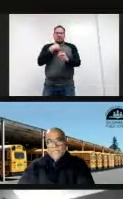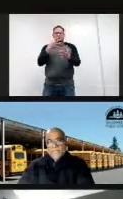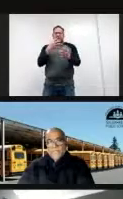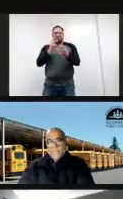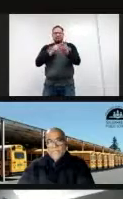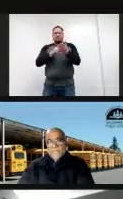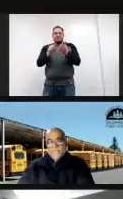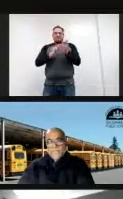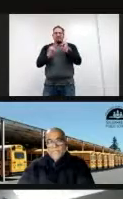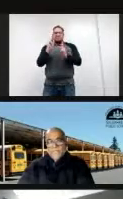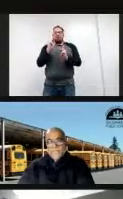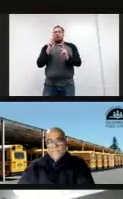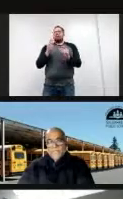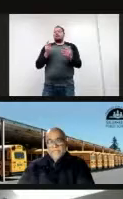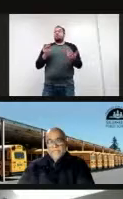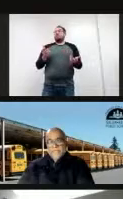people